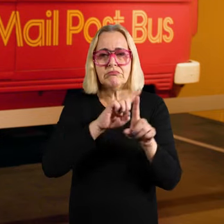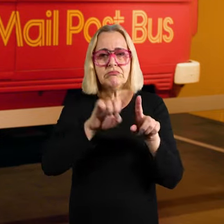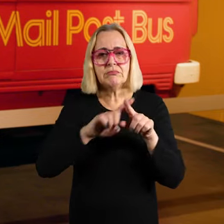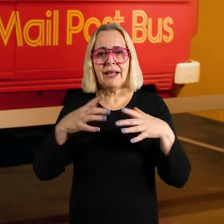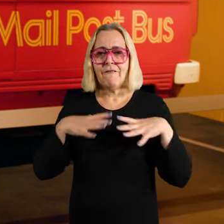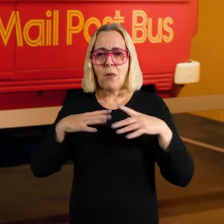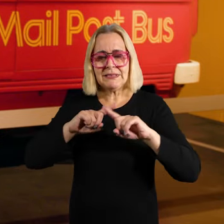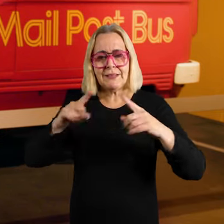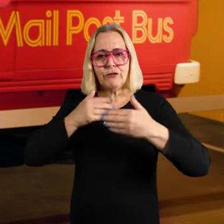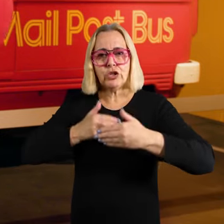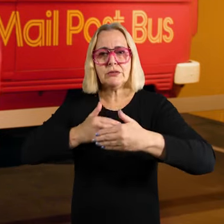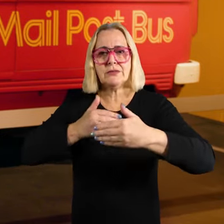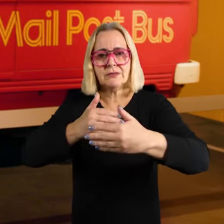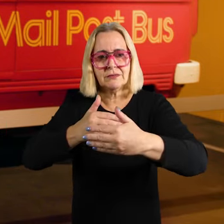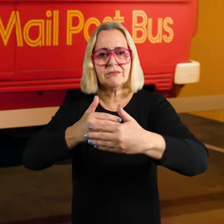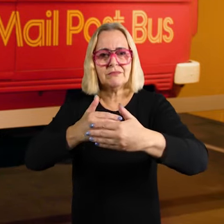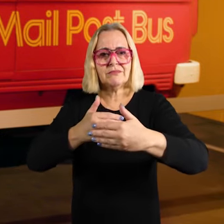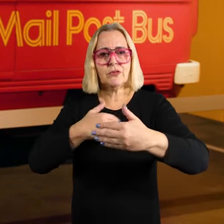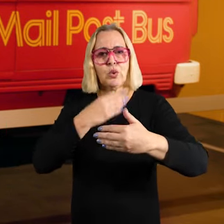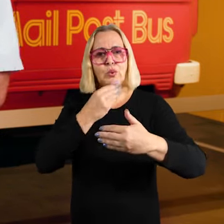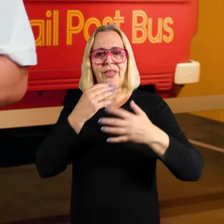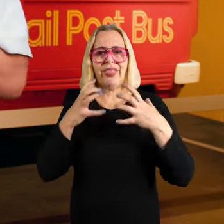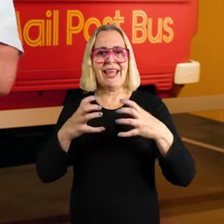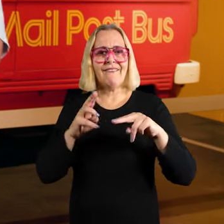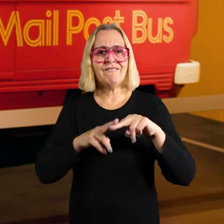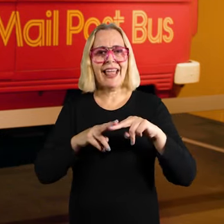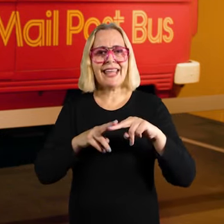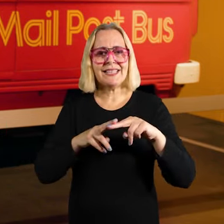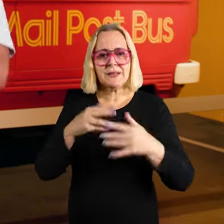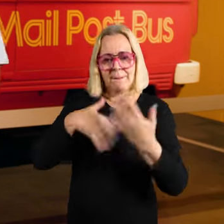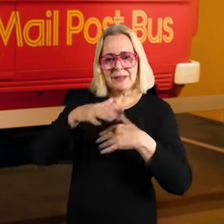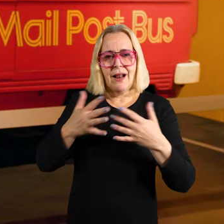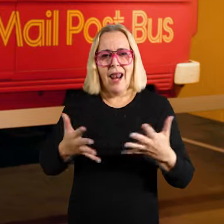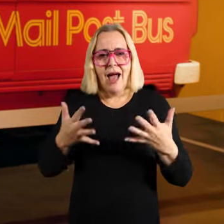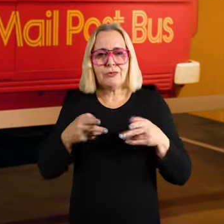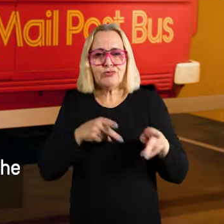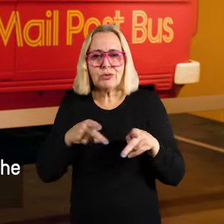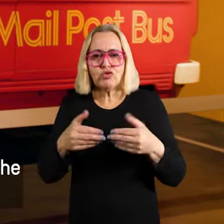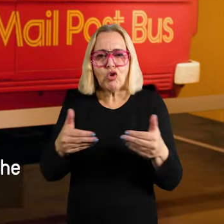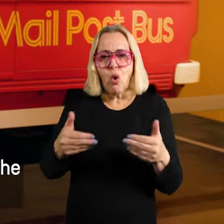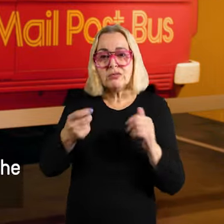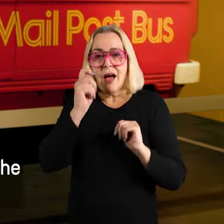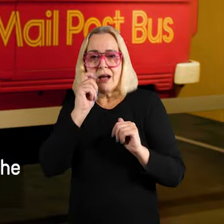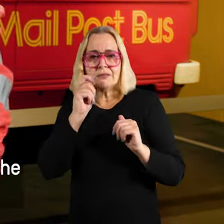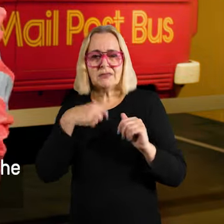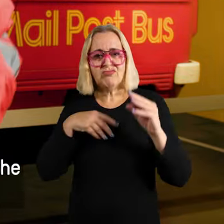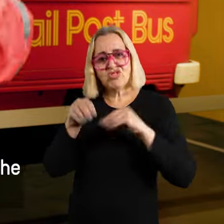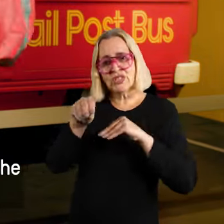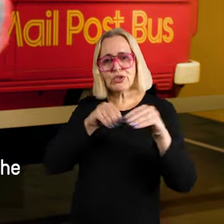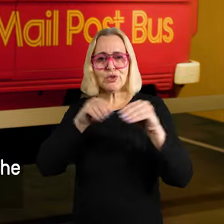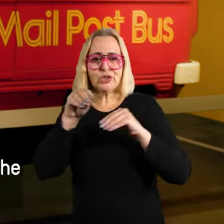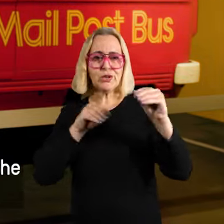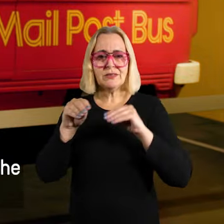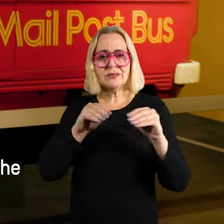Over the years, I've accumulated a hell of a lot of uniform. During the different parts of the seasons, I tend to wear the thicker